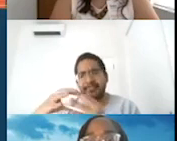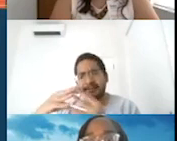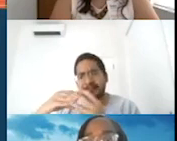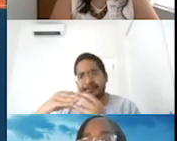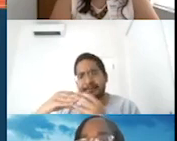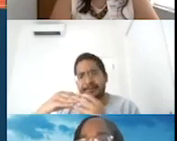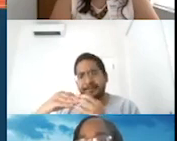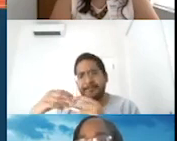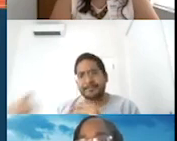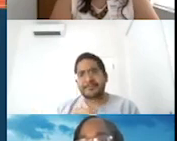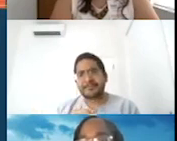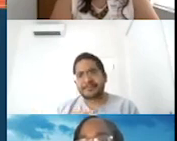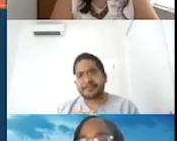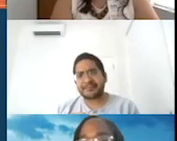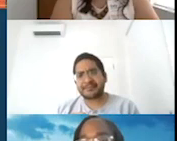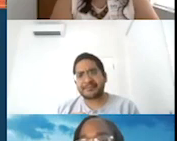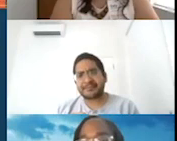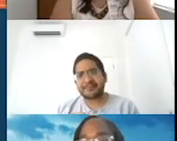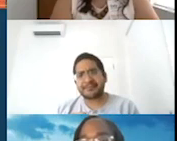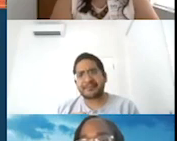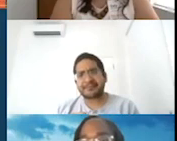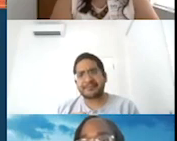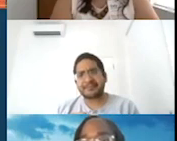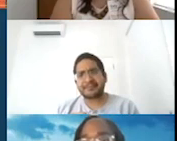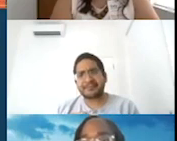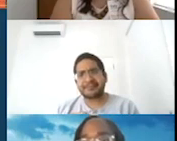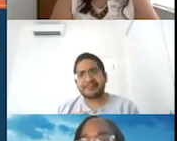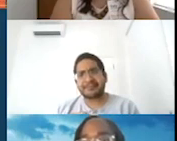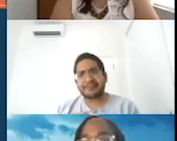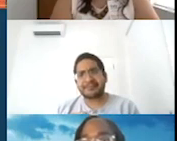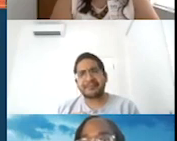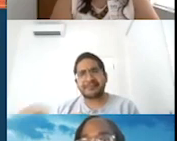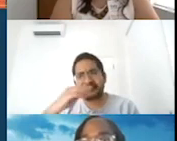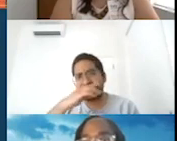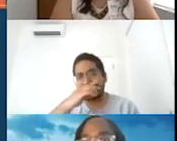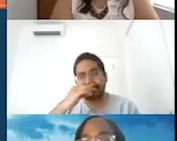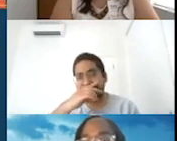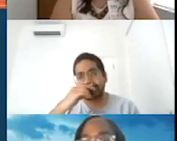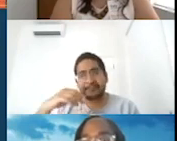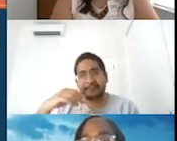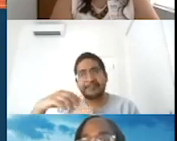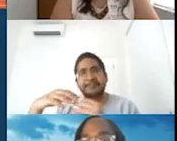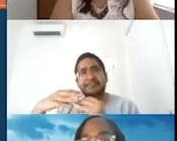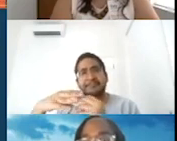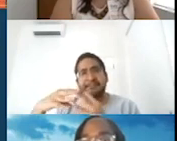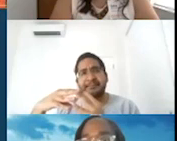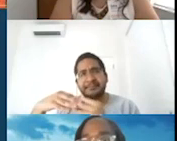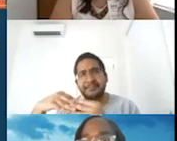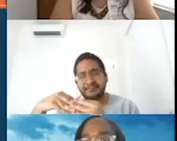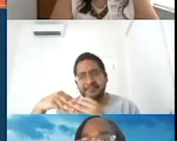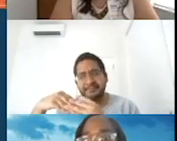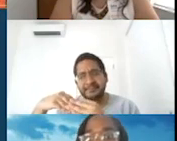designed, and it was functioning, and throughout you know, examples of like trade routes, examples